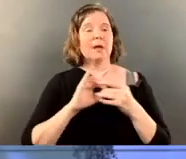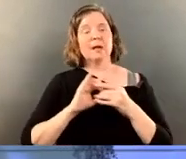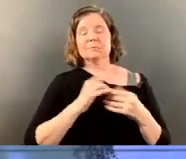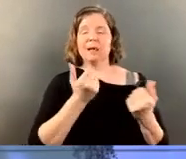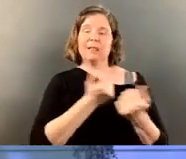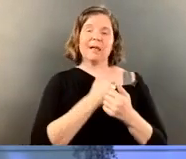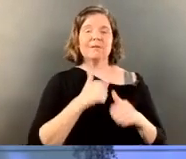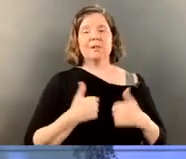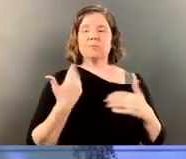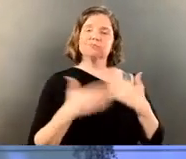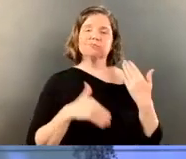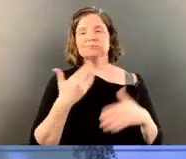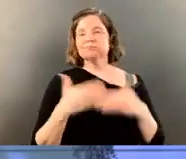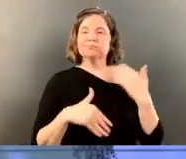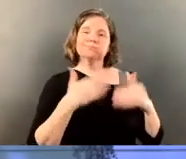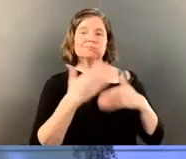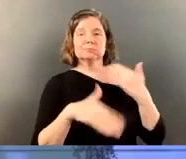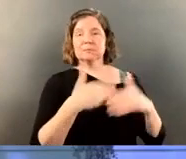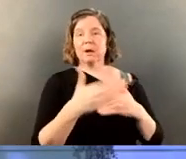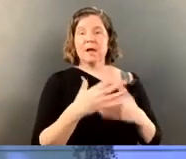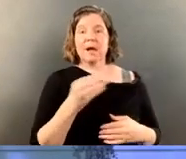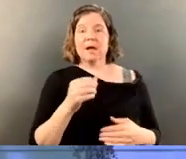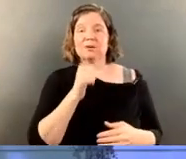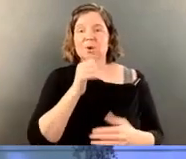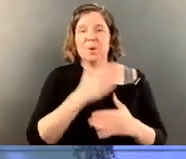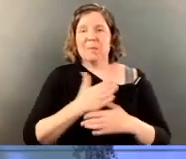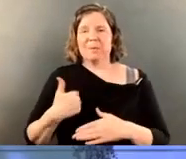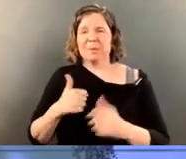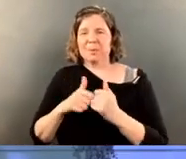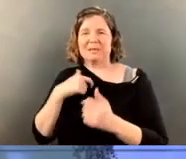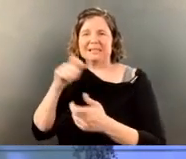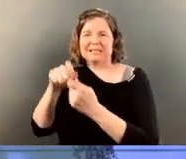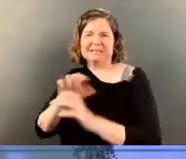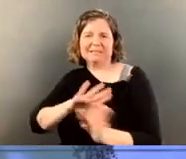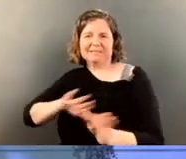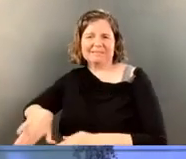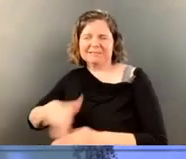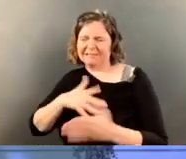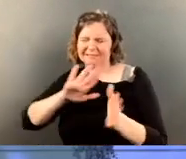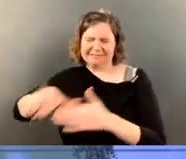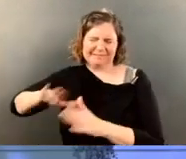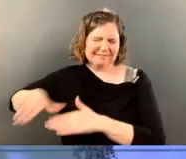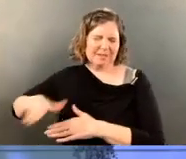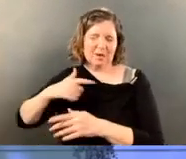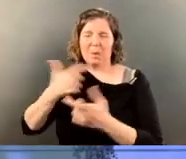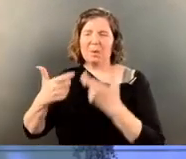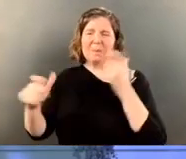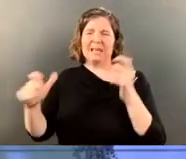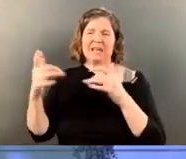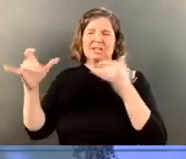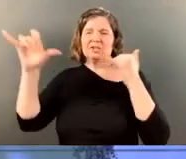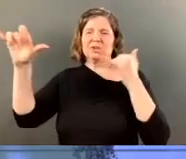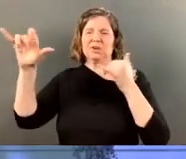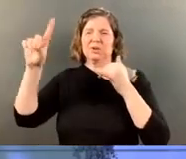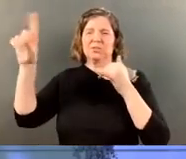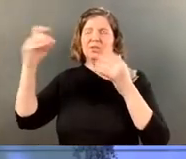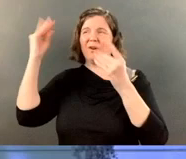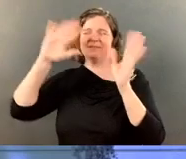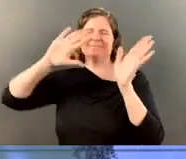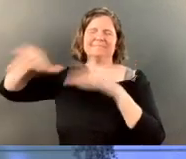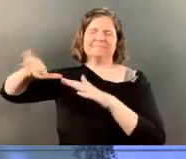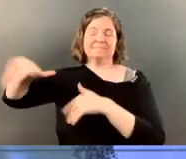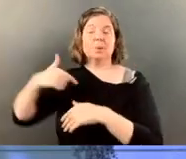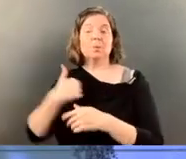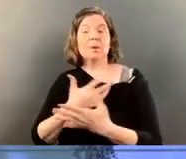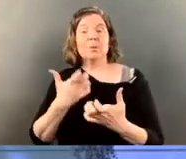and loving life and living life, and don't bother me with the details, right? Don't bother me with those big eternal kind of thoughts. Like,